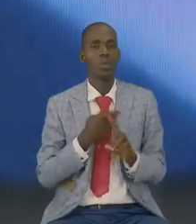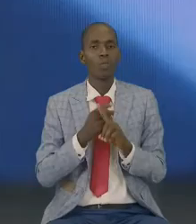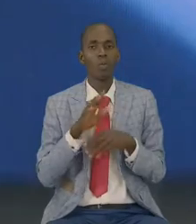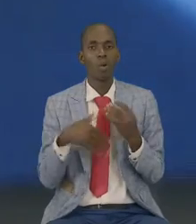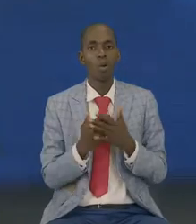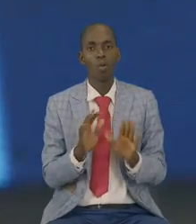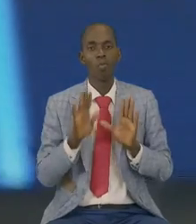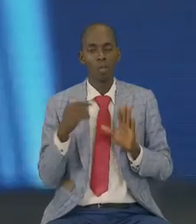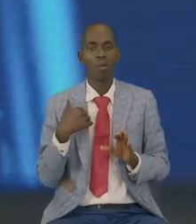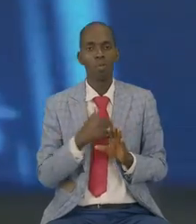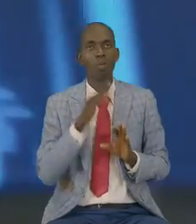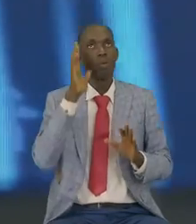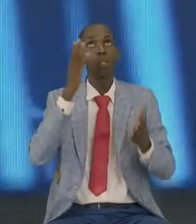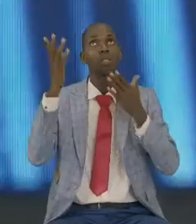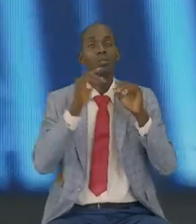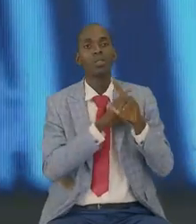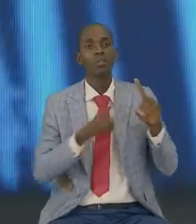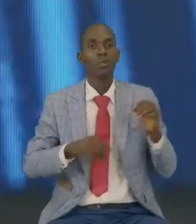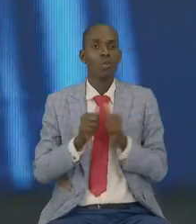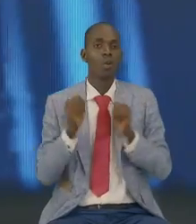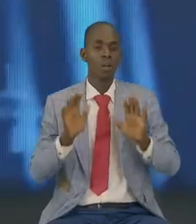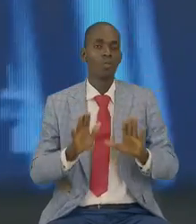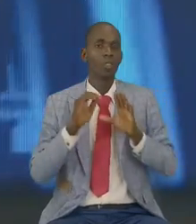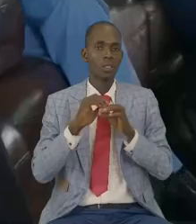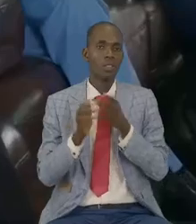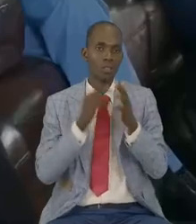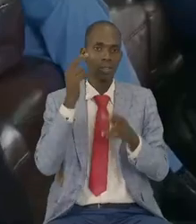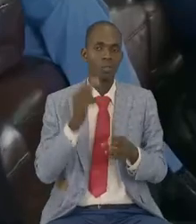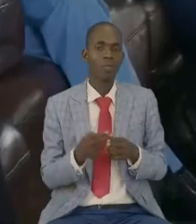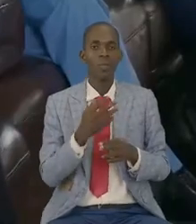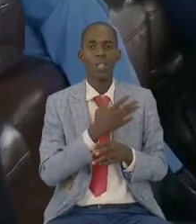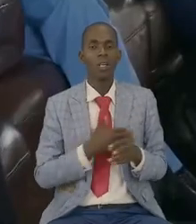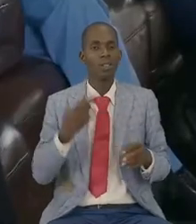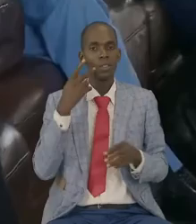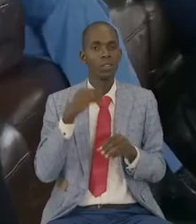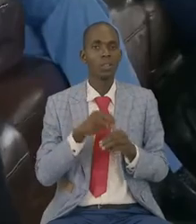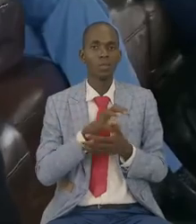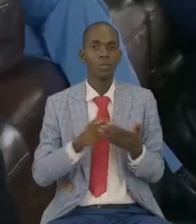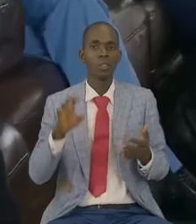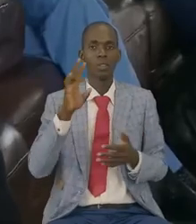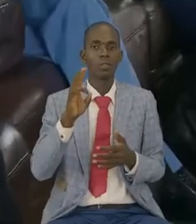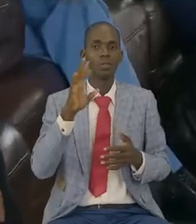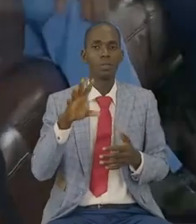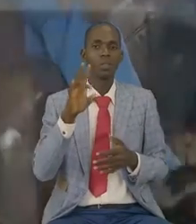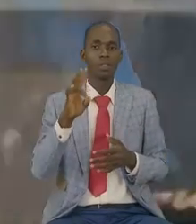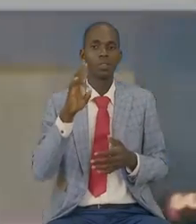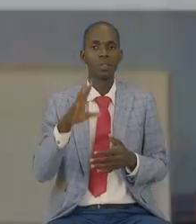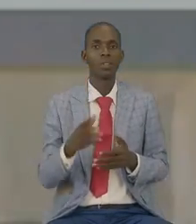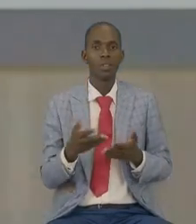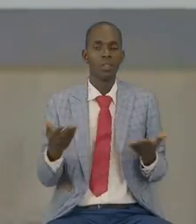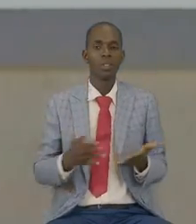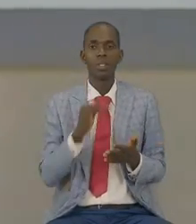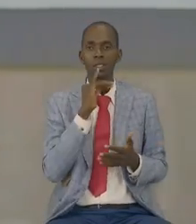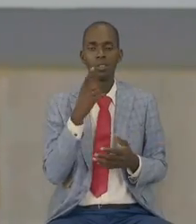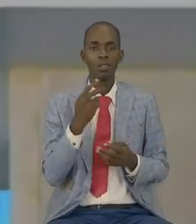going to serve the Lord without fear in Jesus' name. And then in verse 75, here is the holy